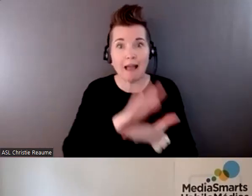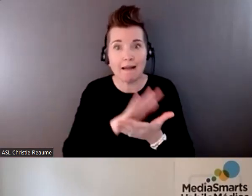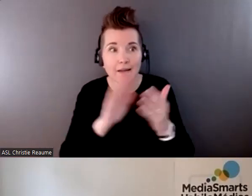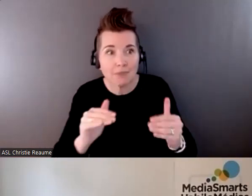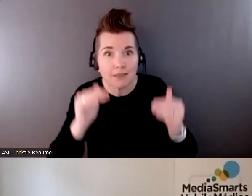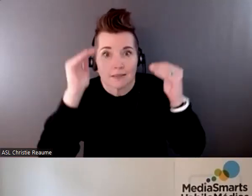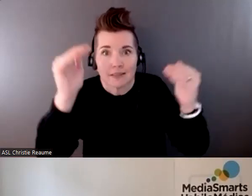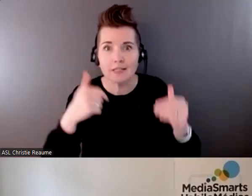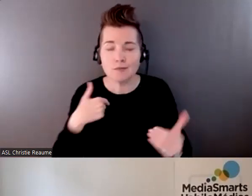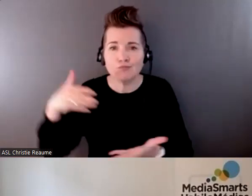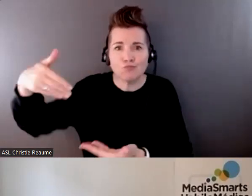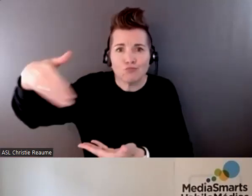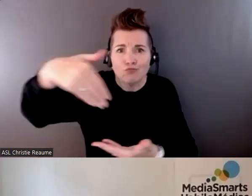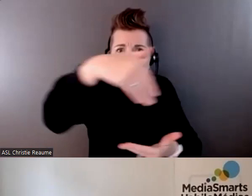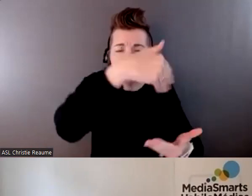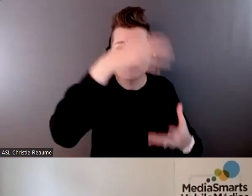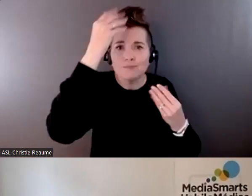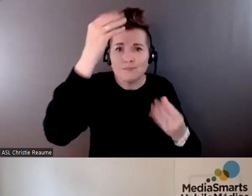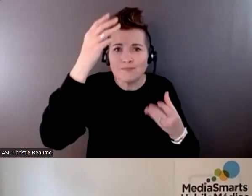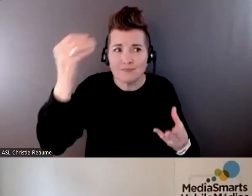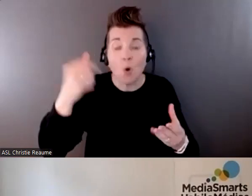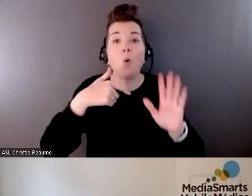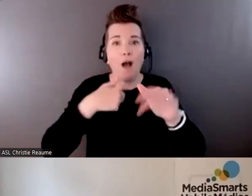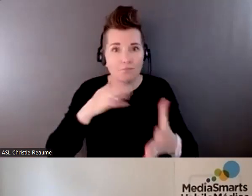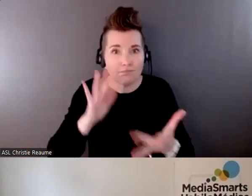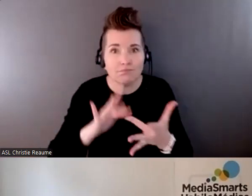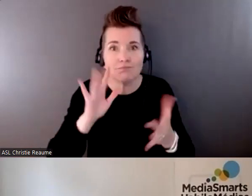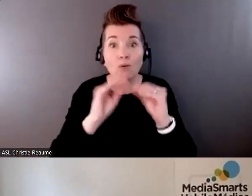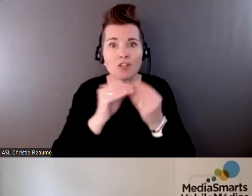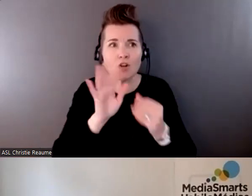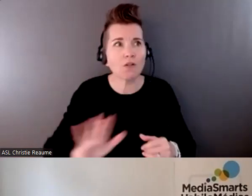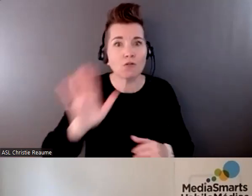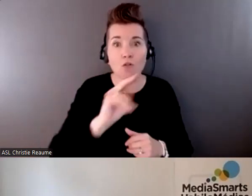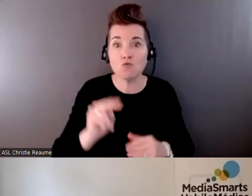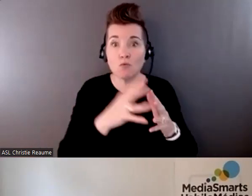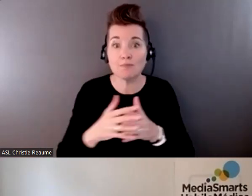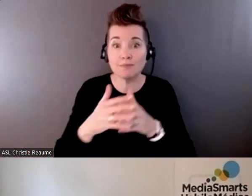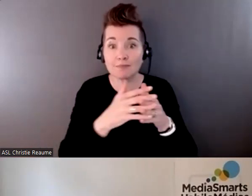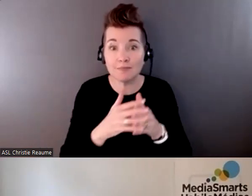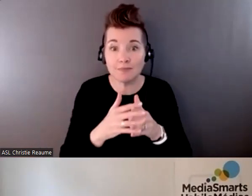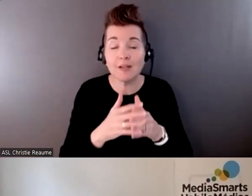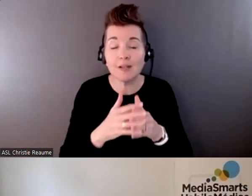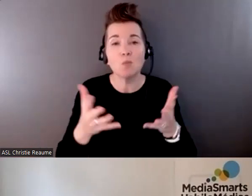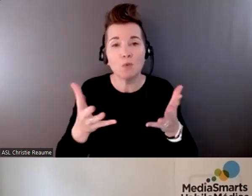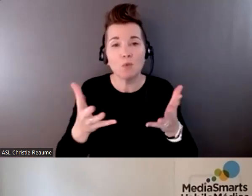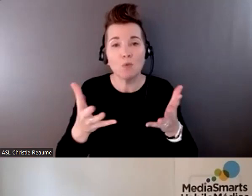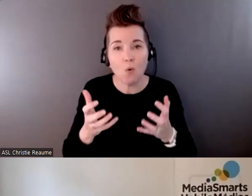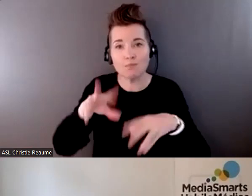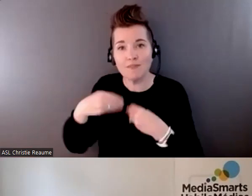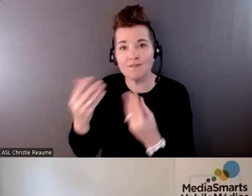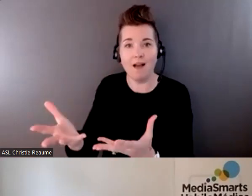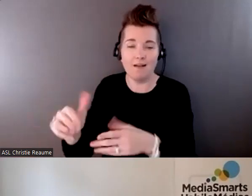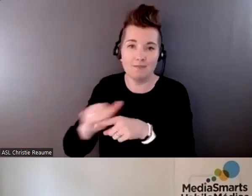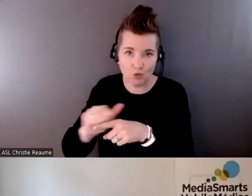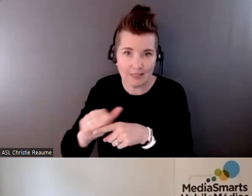from organizations across North America that we're providing digital literacy training to older adults and so